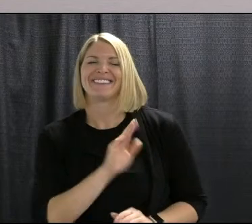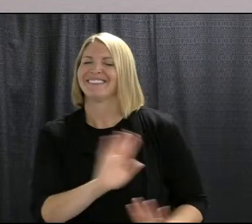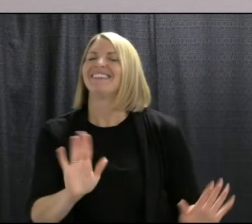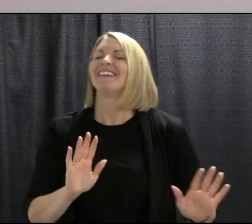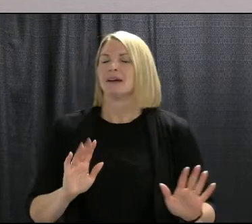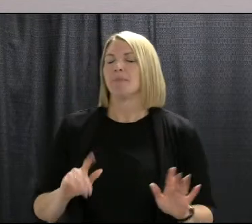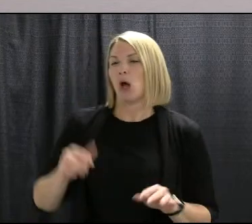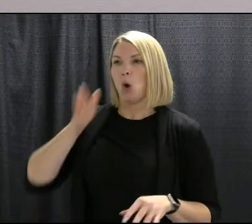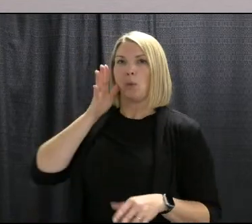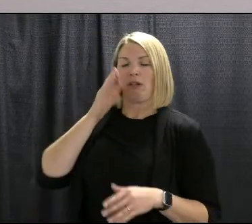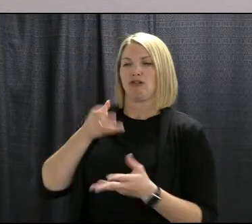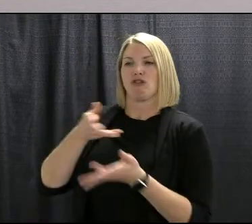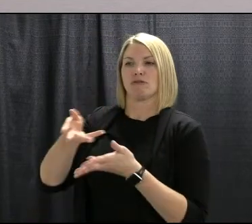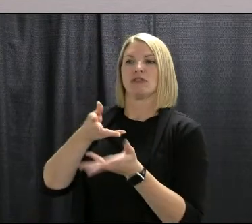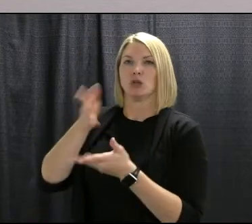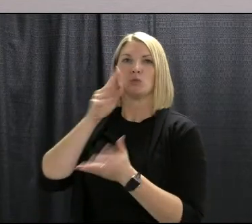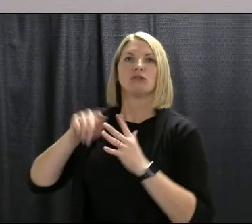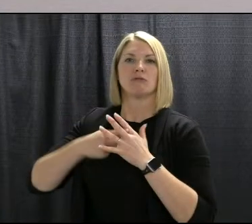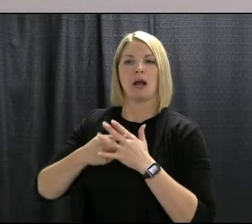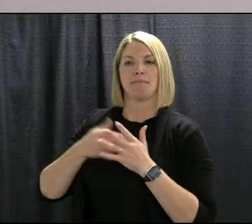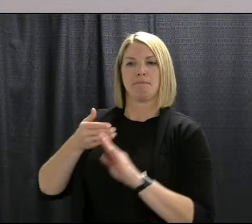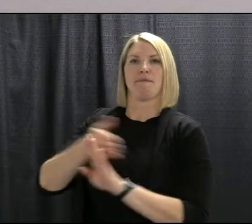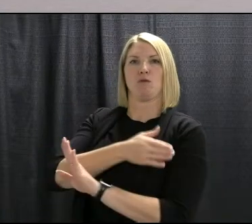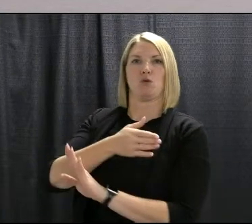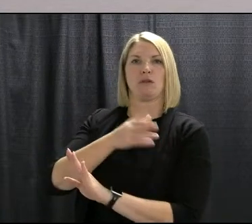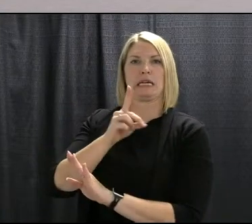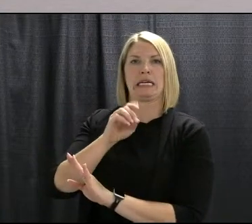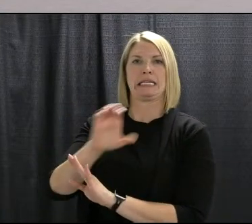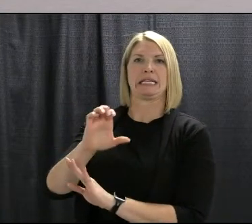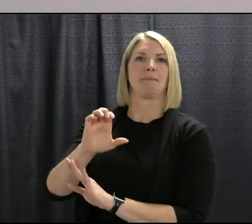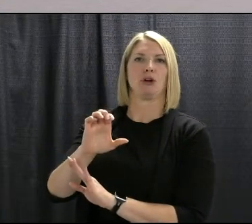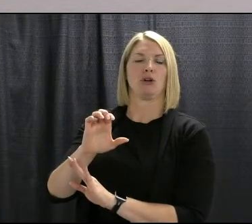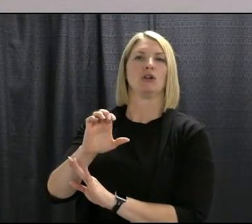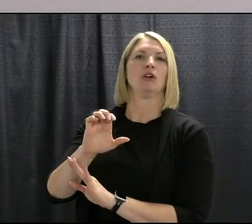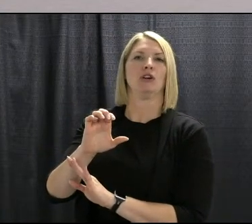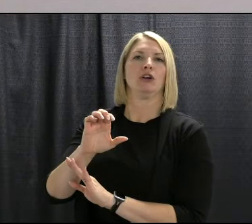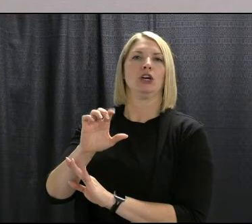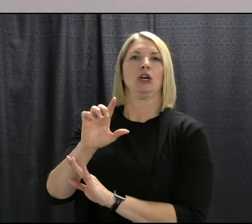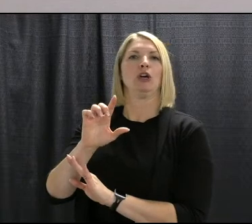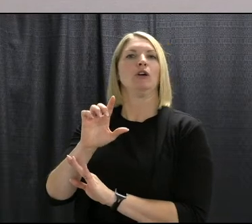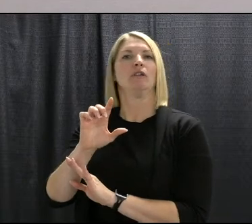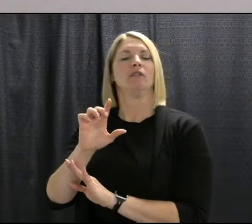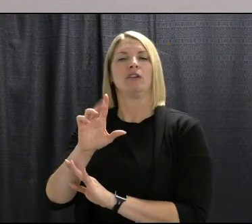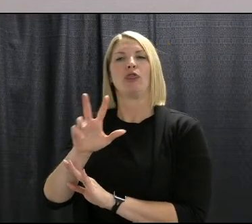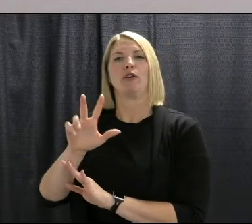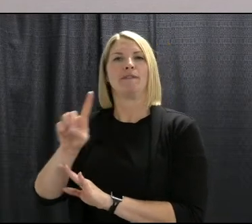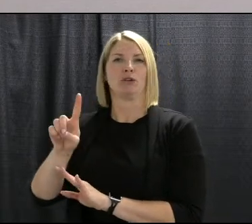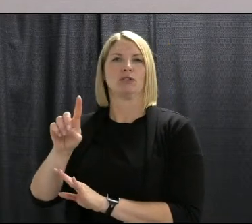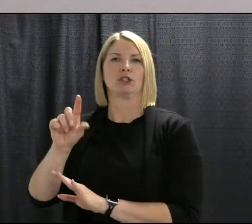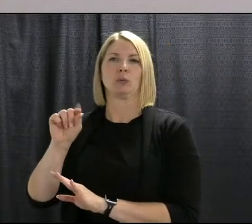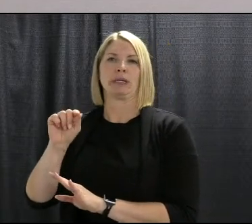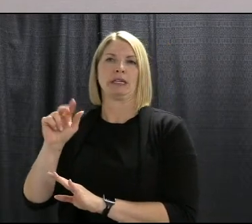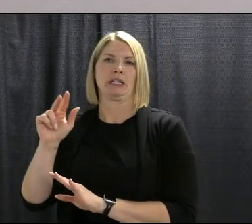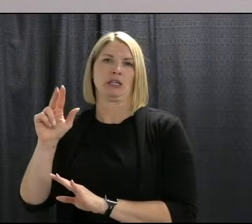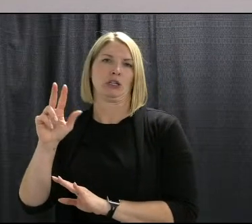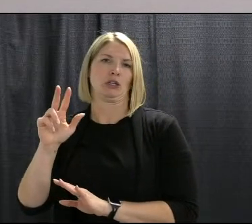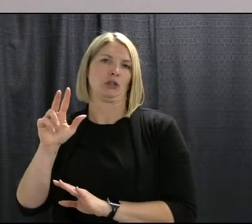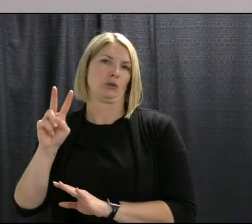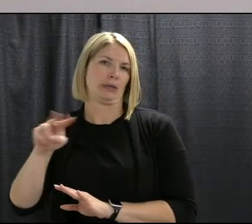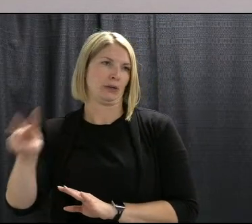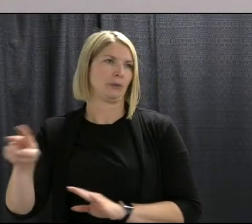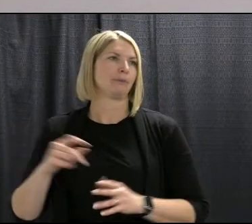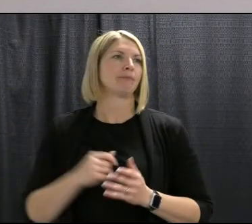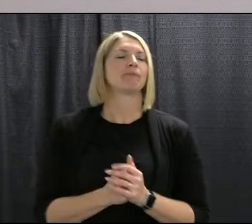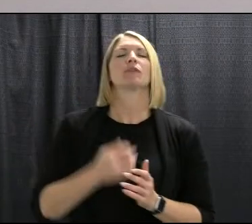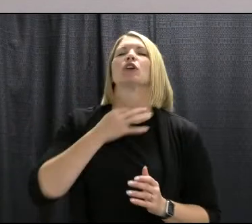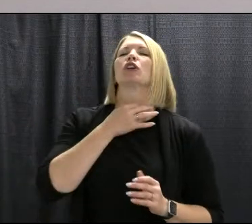that'll be started as soon as we possibly can. Premier Fury said this would be progressive legislation. I'm curious whether each of you consider this to be